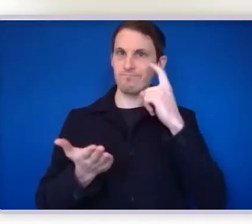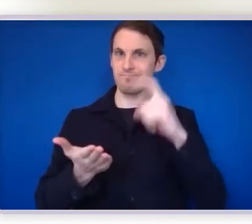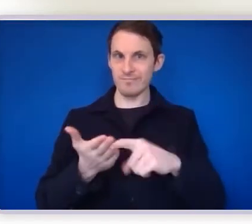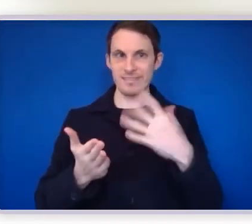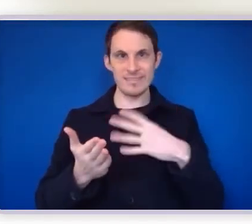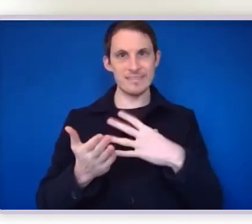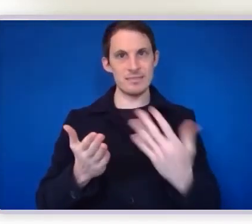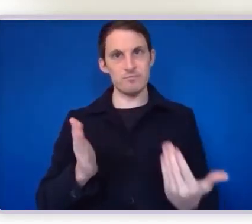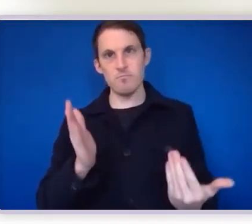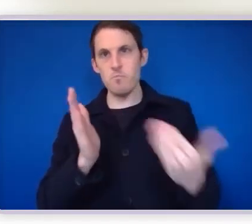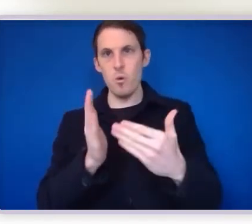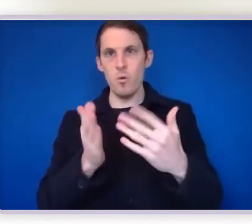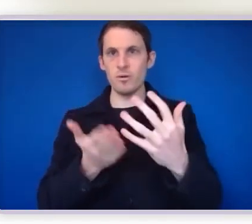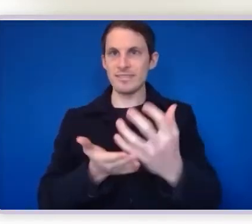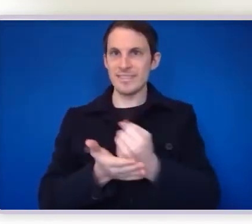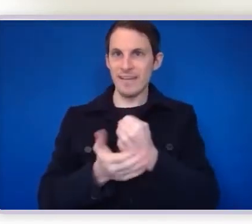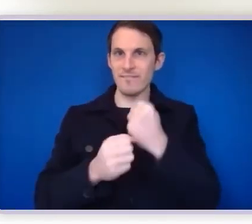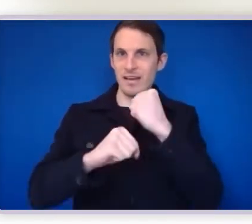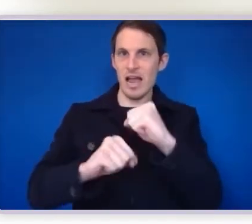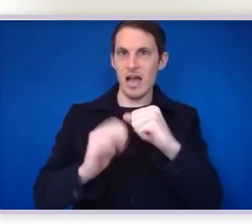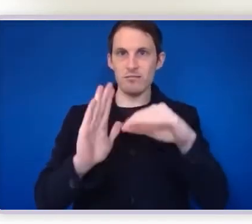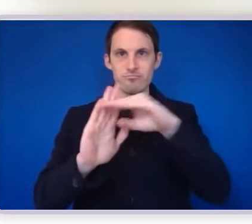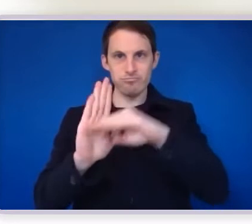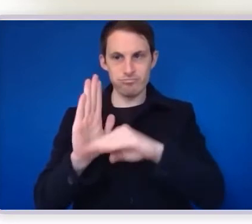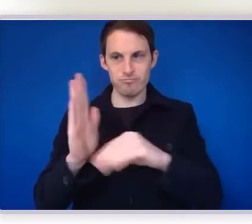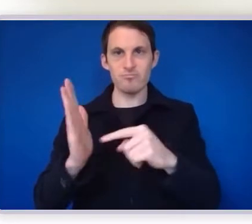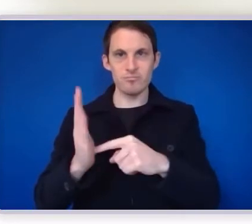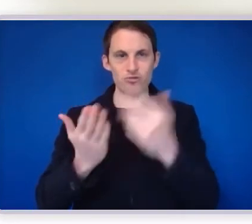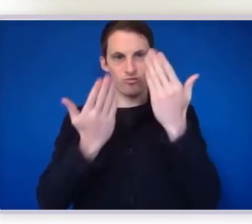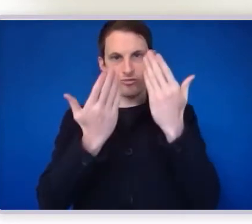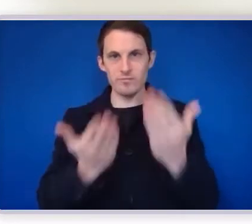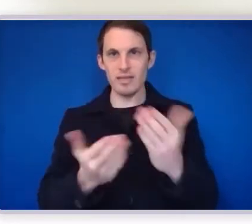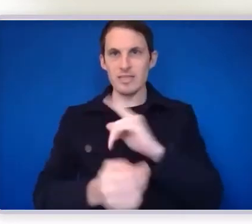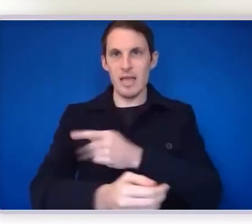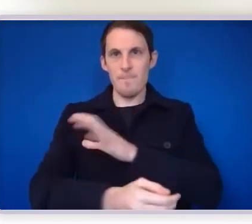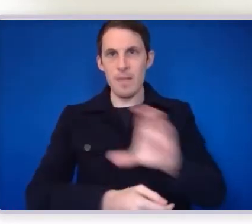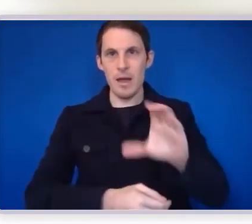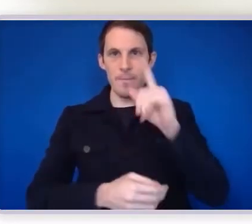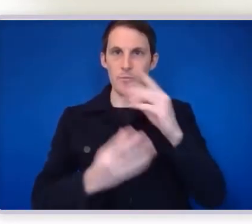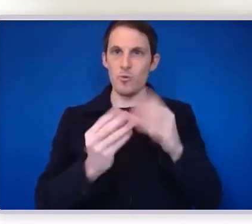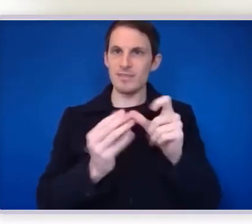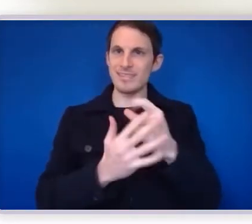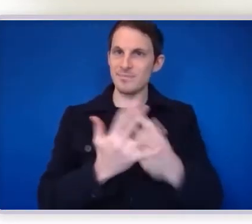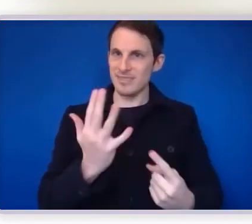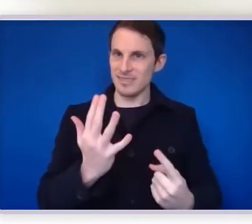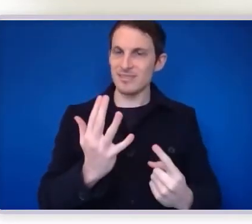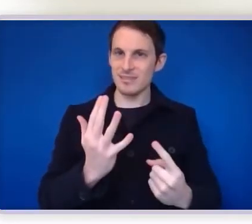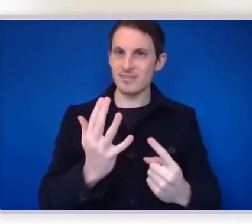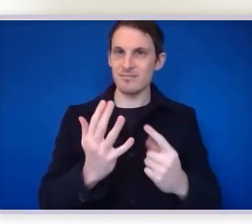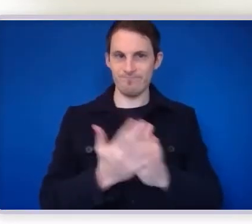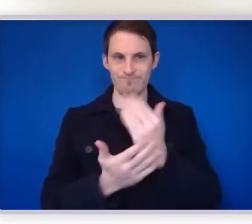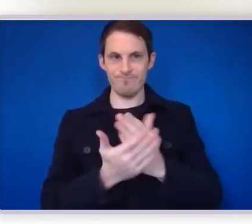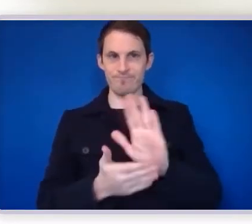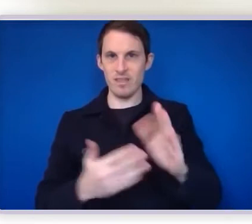needed to protect, respect and empower people with disabilities to ensure their health,